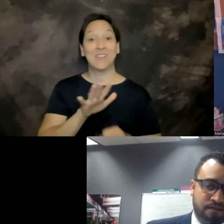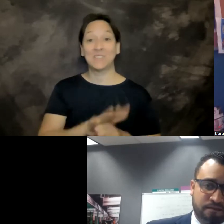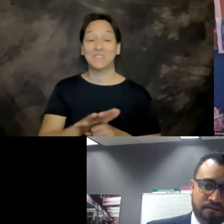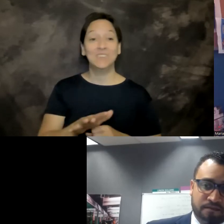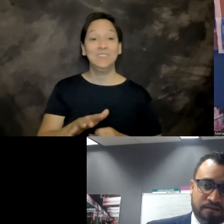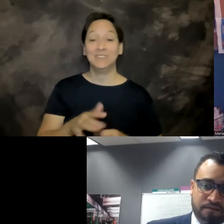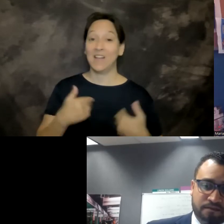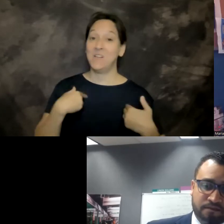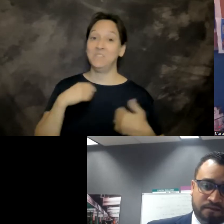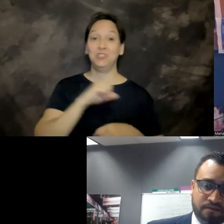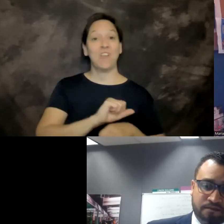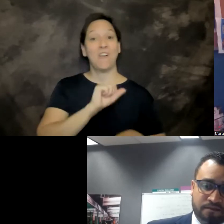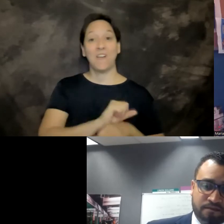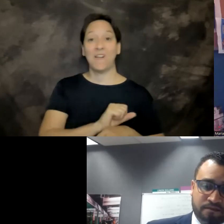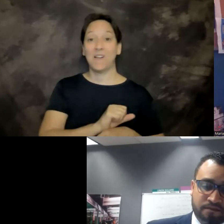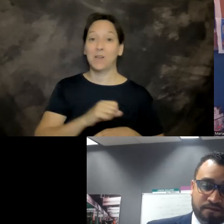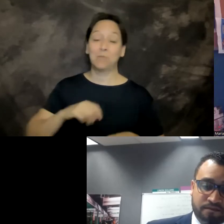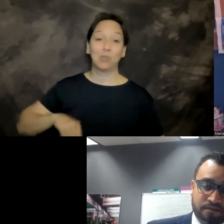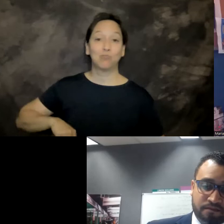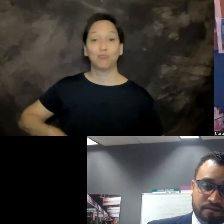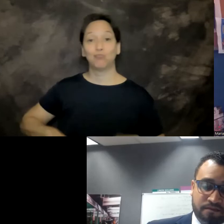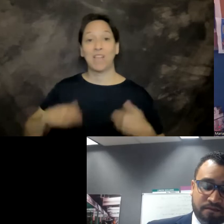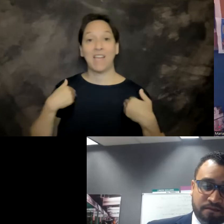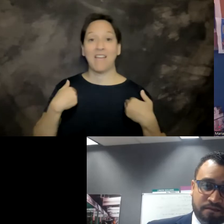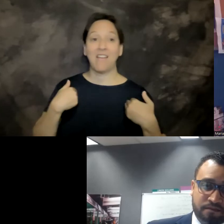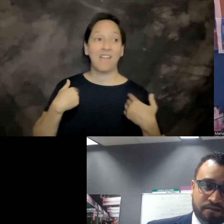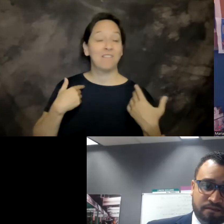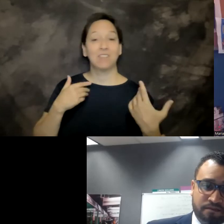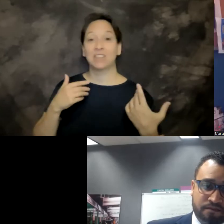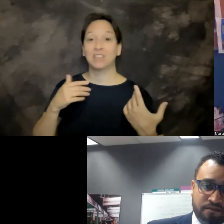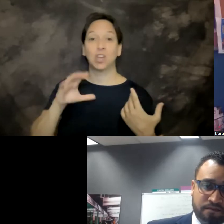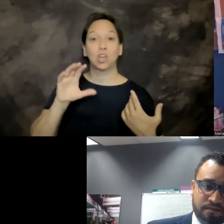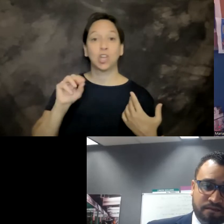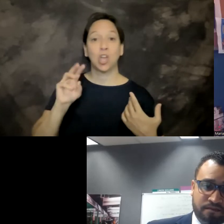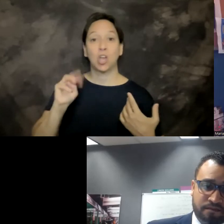to a job that pays them to have access to a commuter pass,